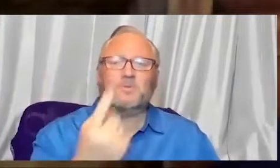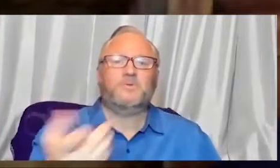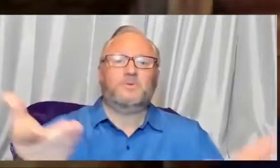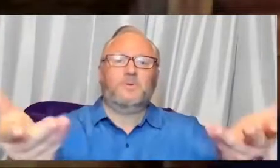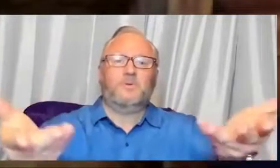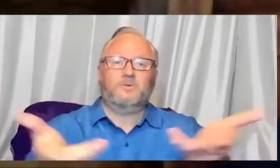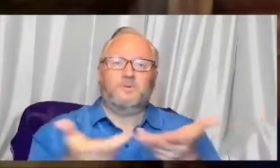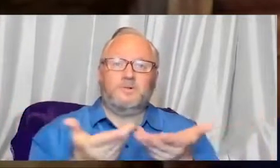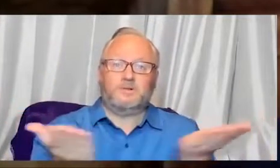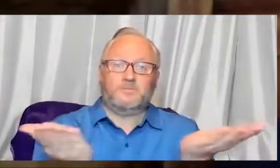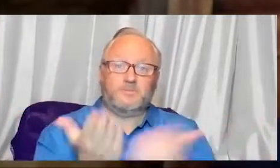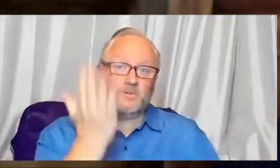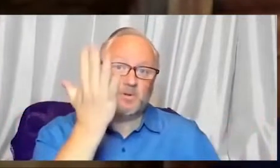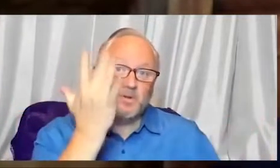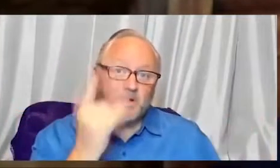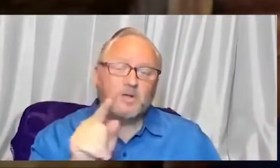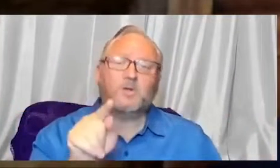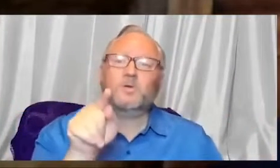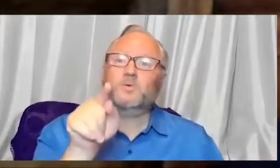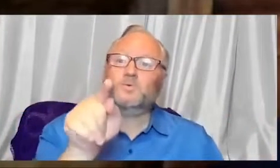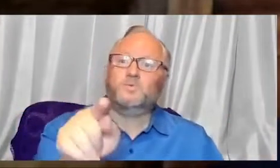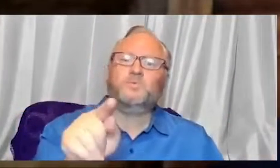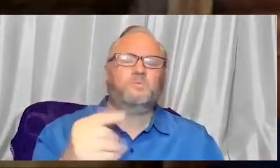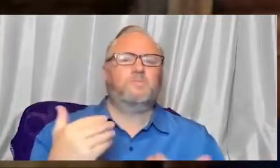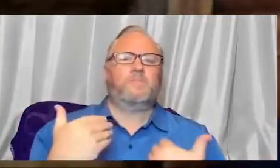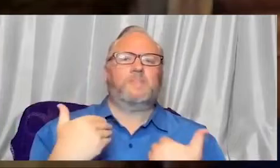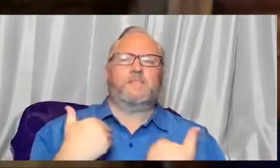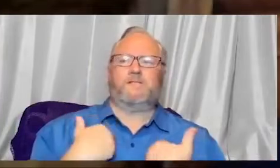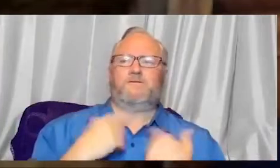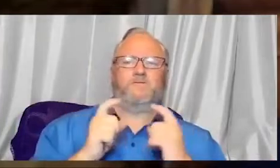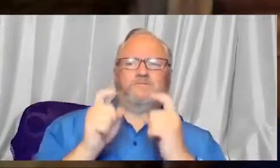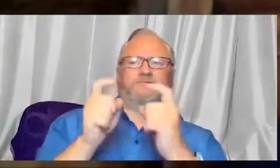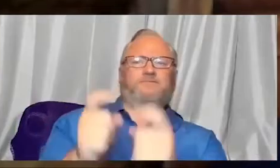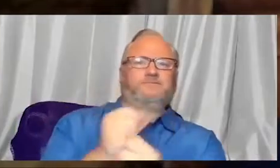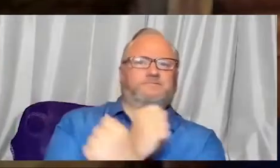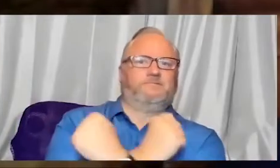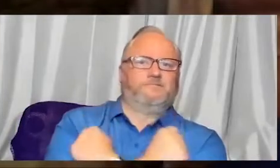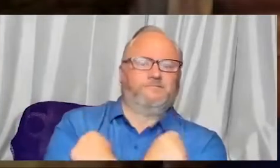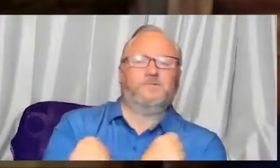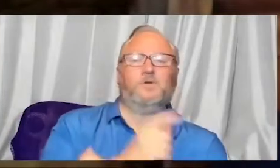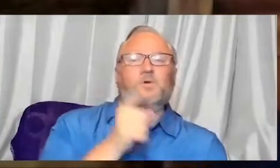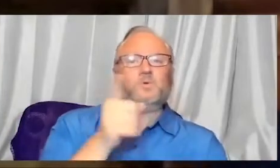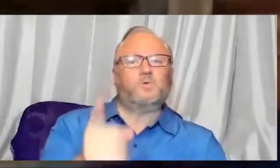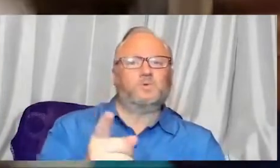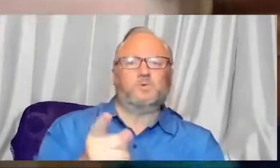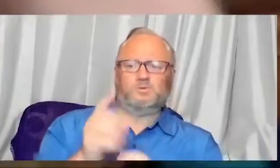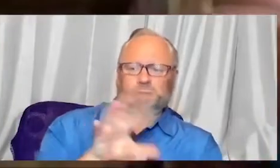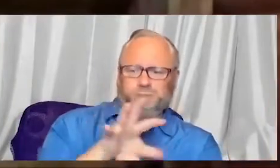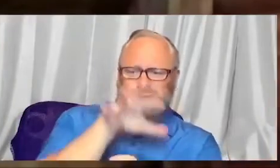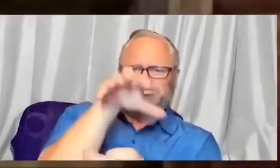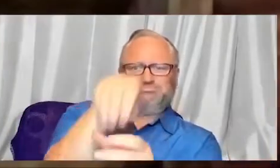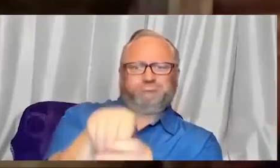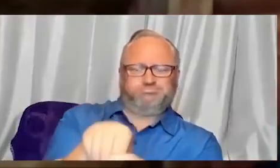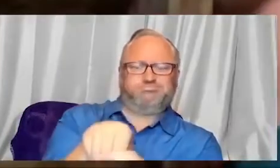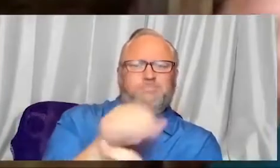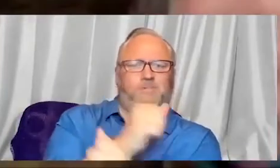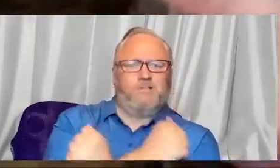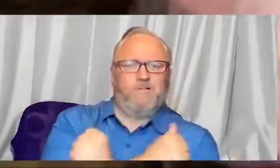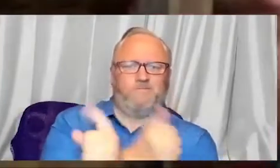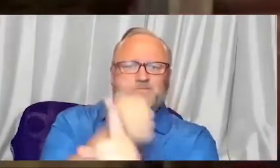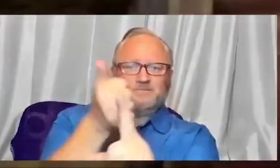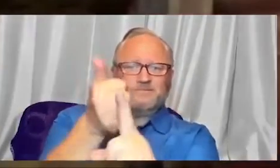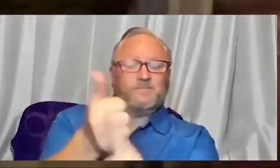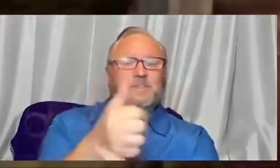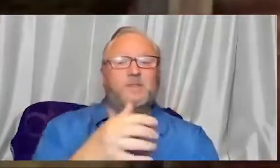because you are loved and you embody love. And together